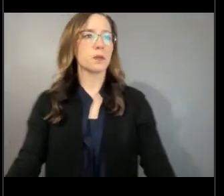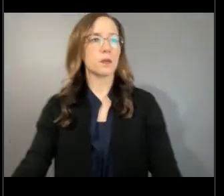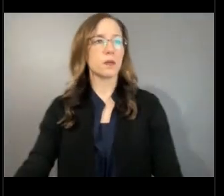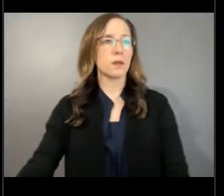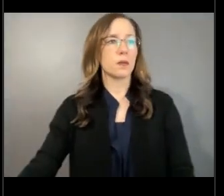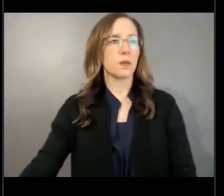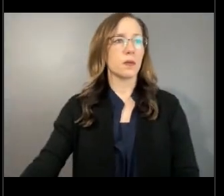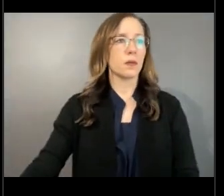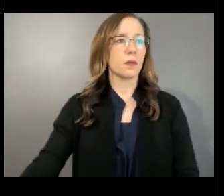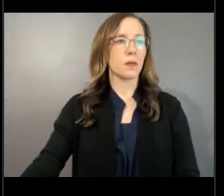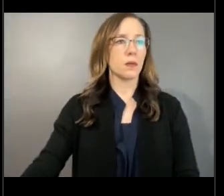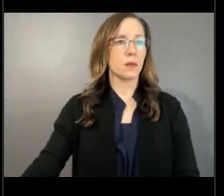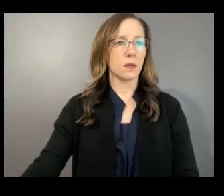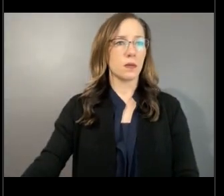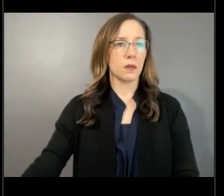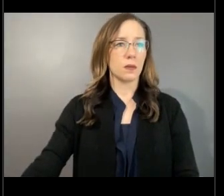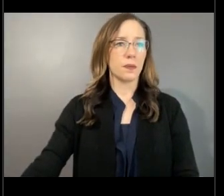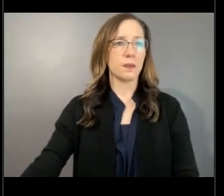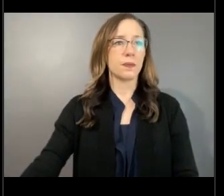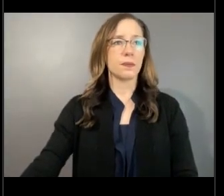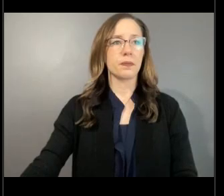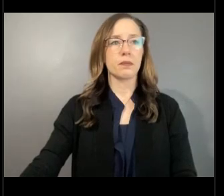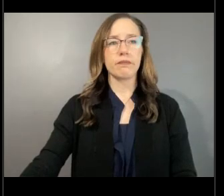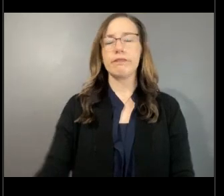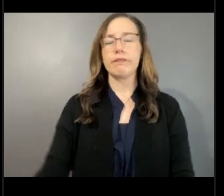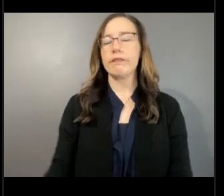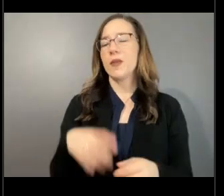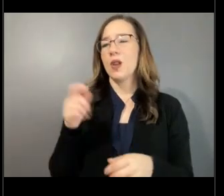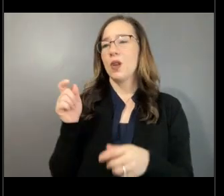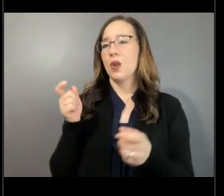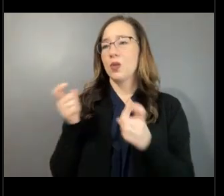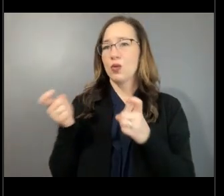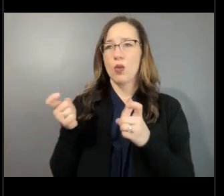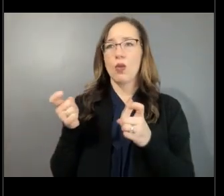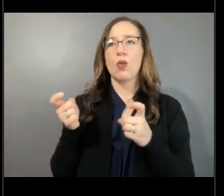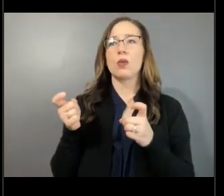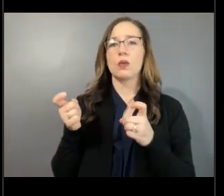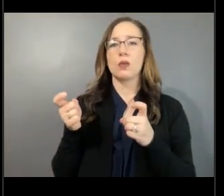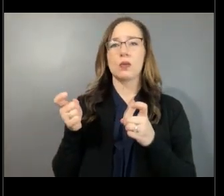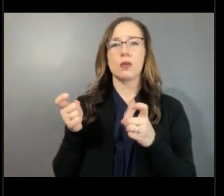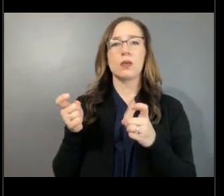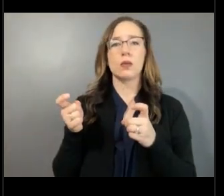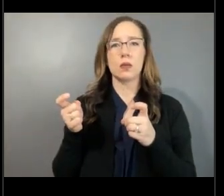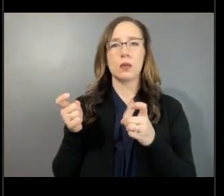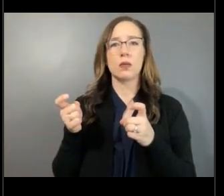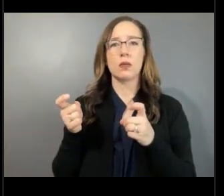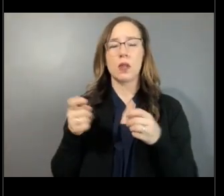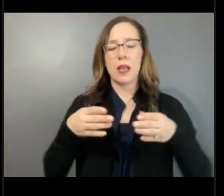Common violation 2, controls in corners over countertops.